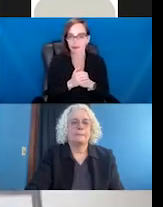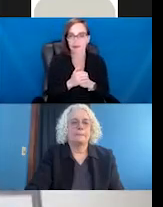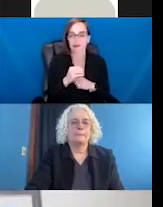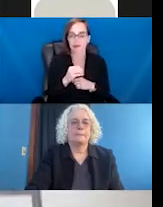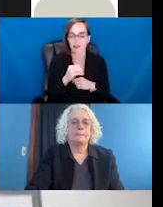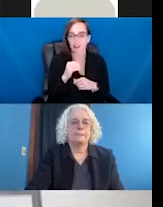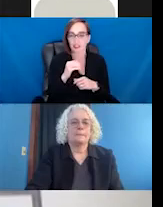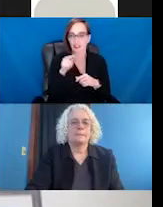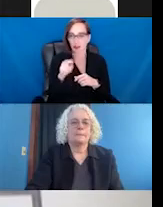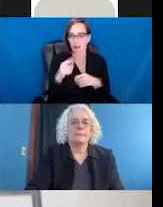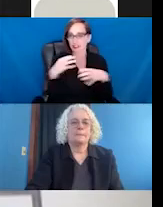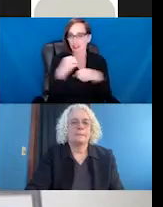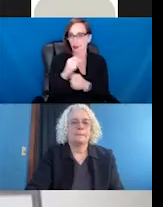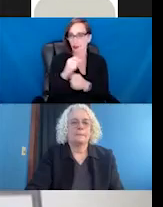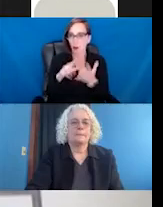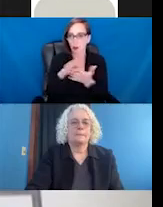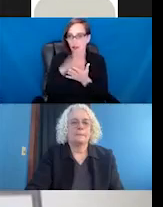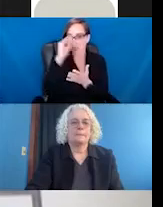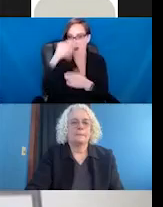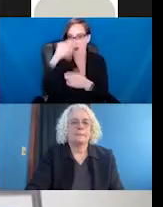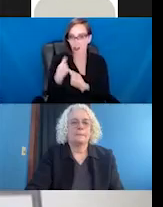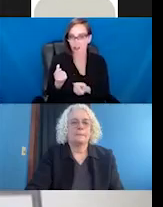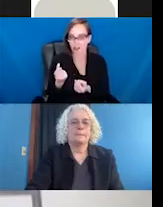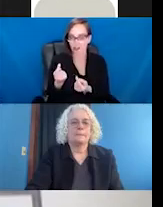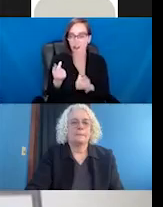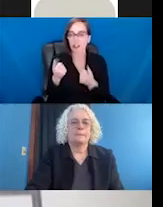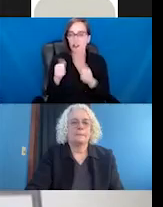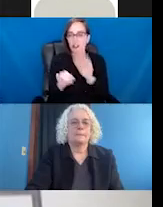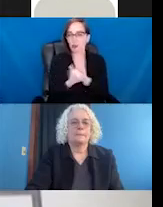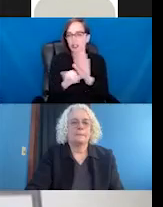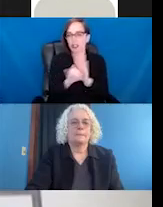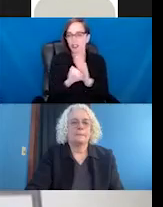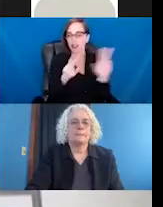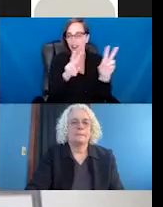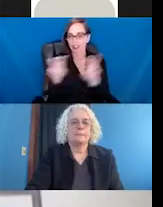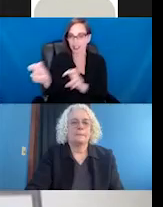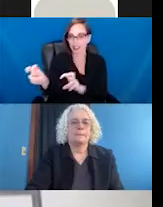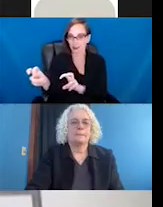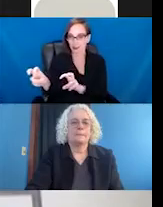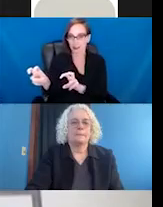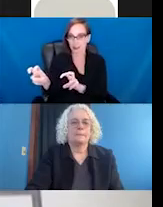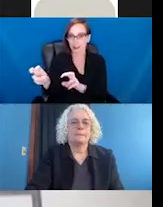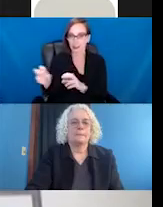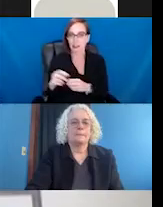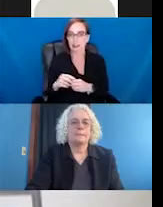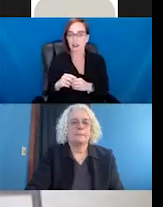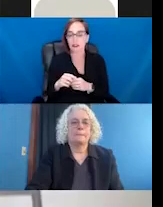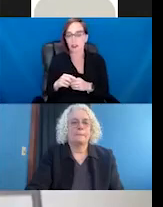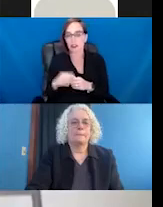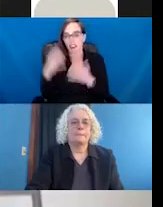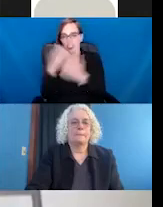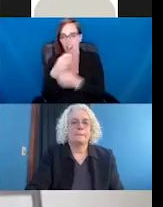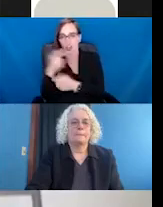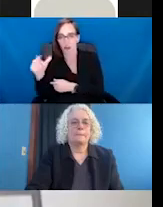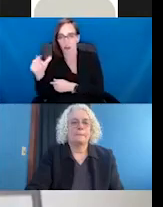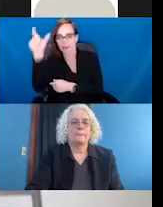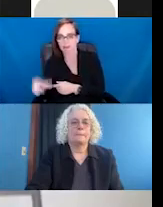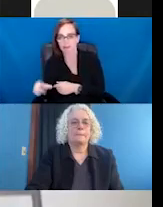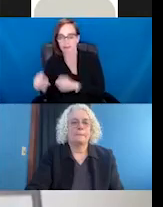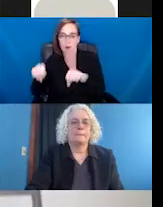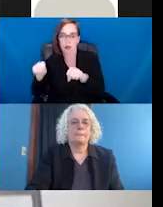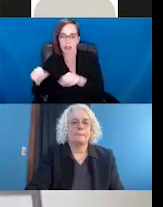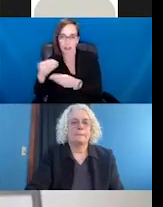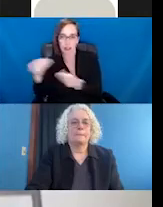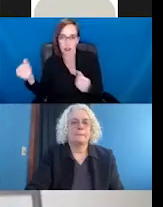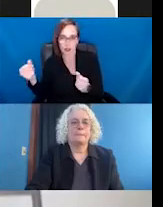values? Just trying to flesh out a little bit, and then what are solutions, and a lot of room to be added in